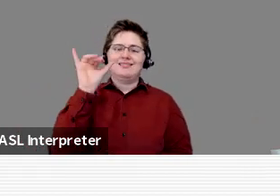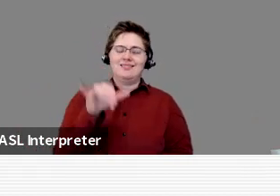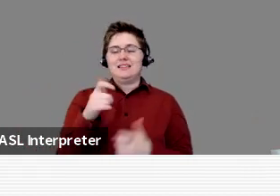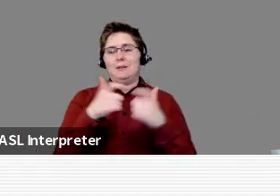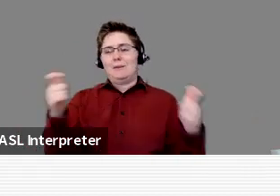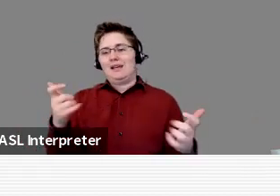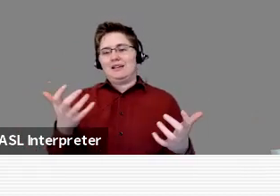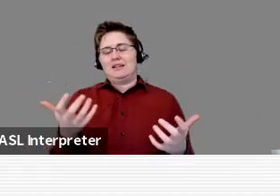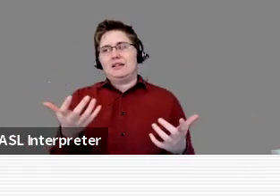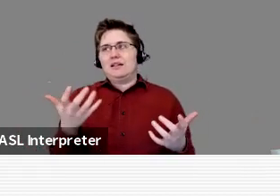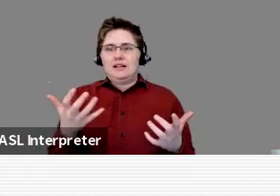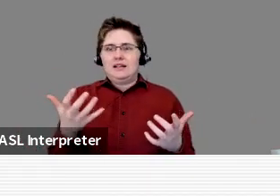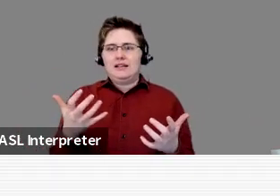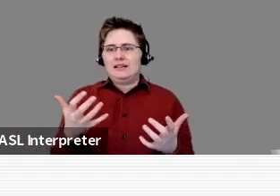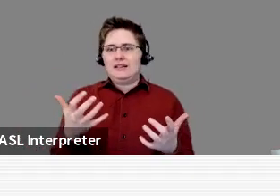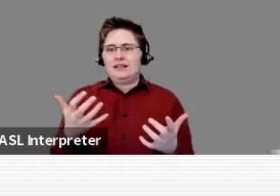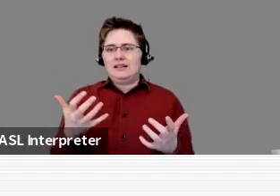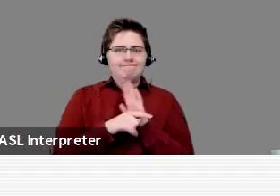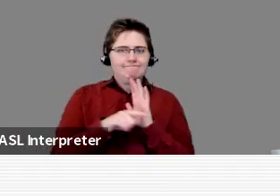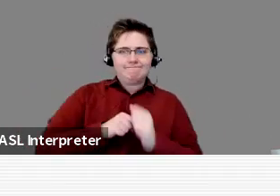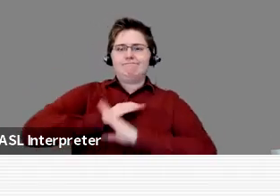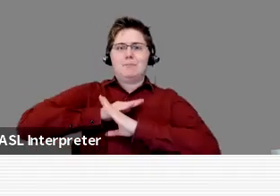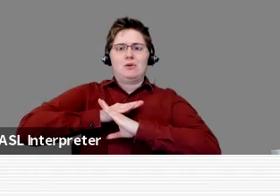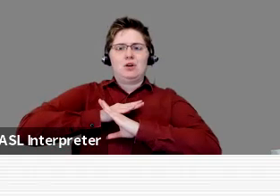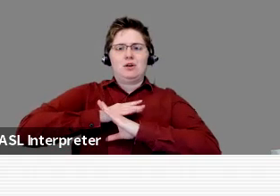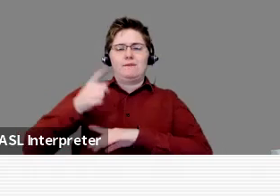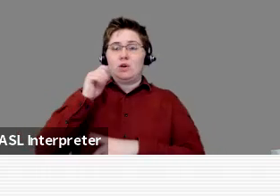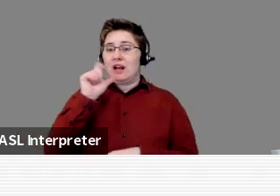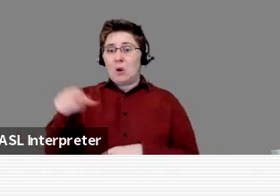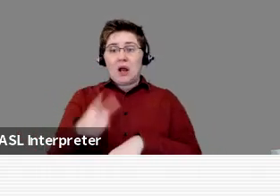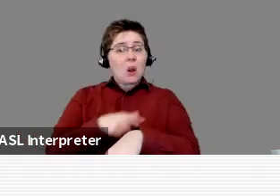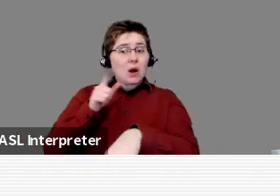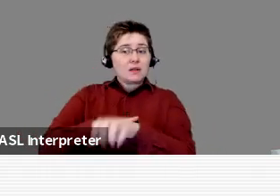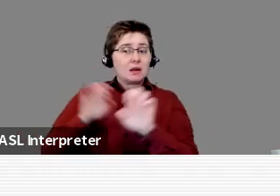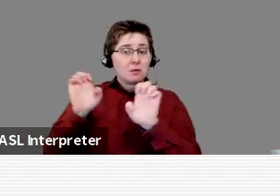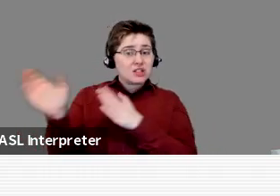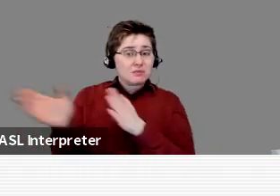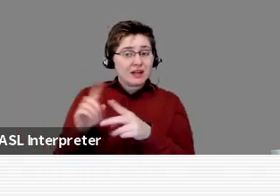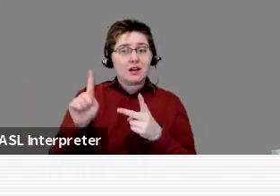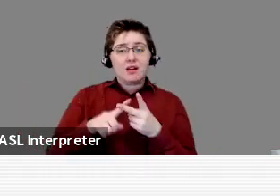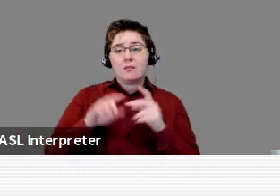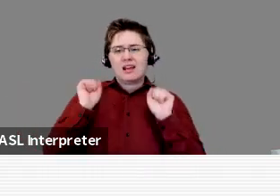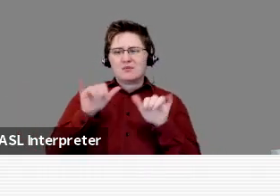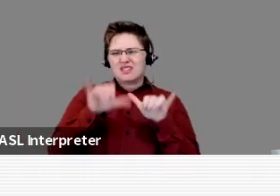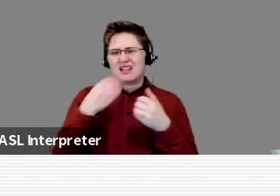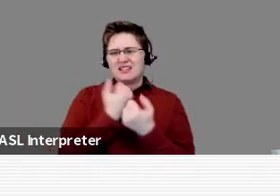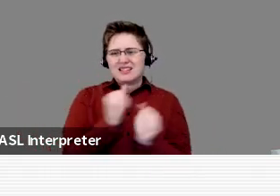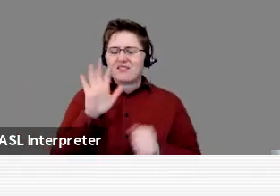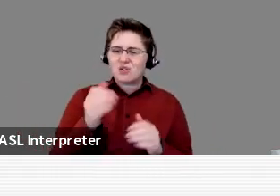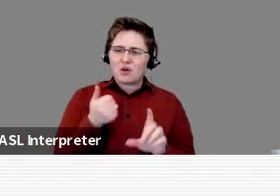major hindrance and barrier to not only long-term emergency planning, but just being able to stay safe in your